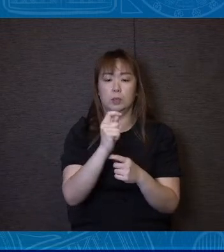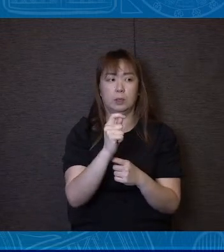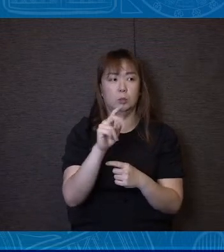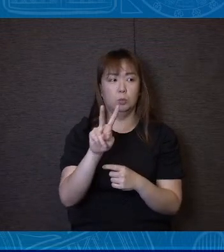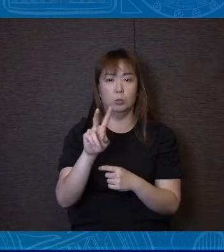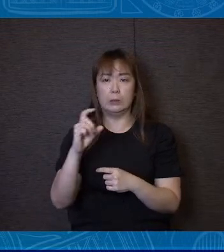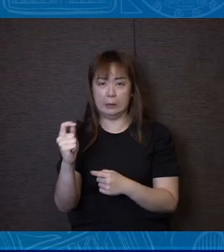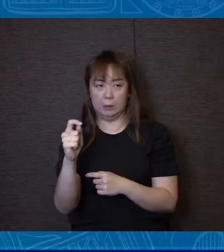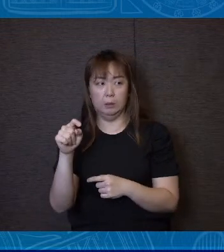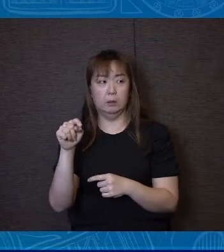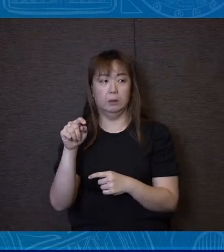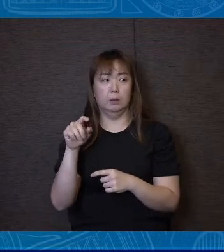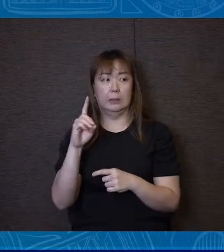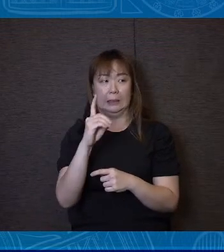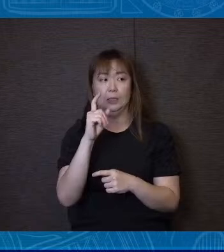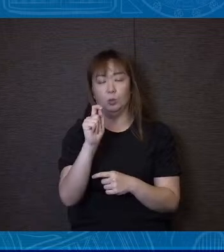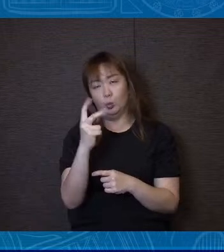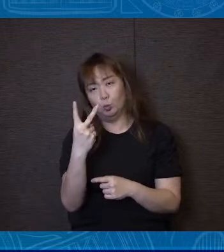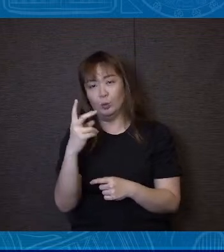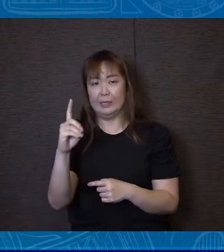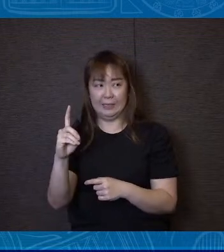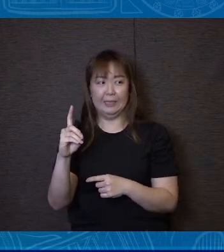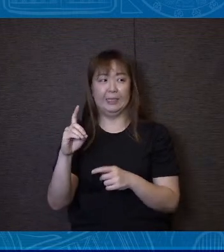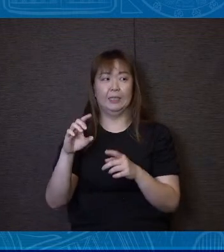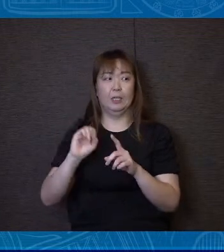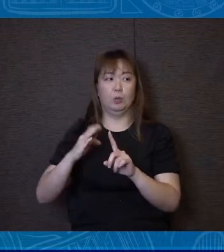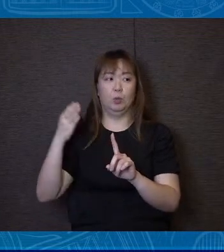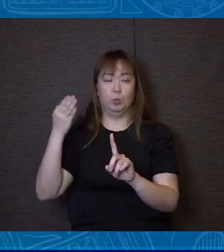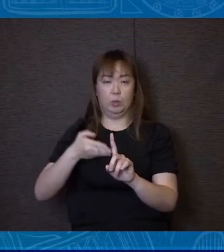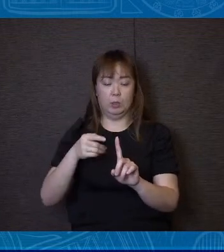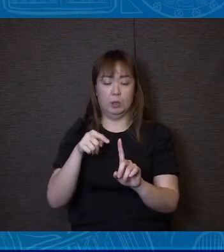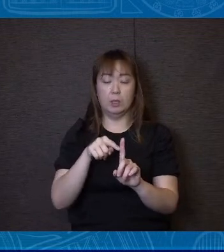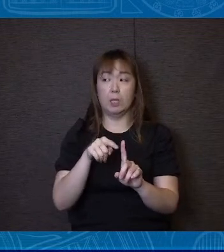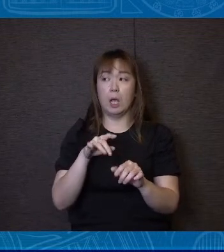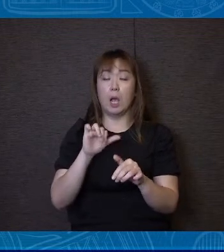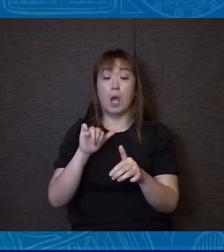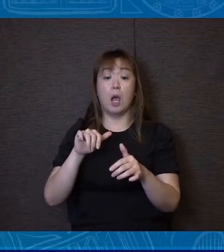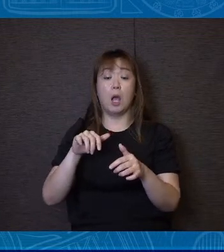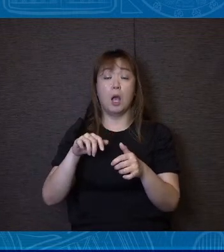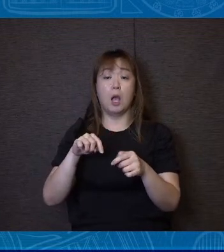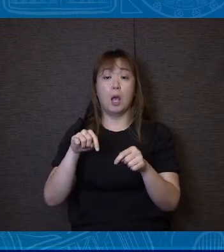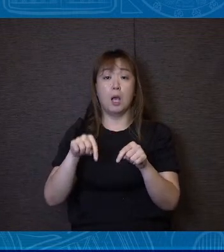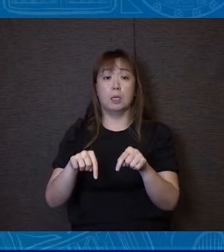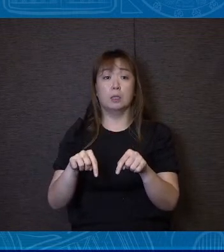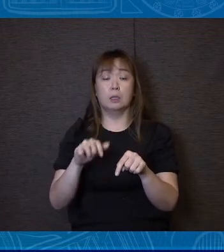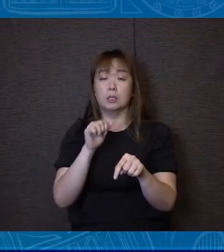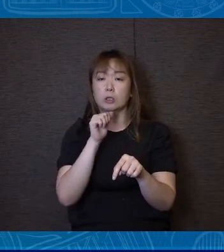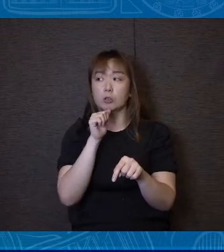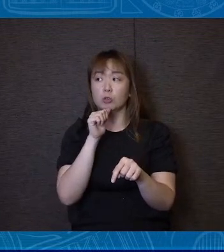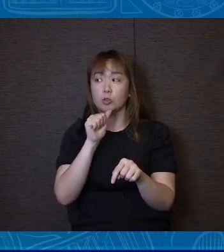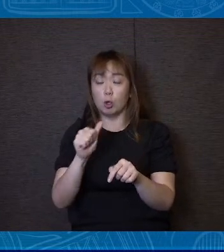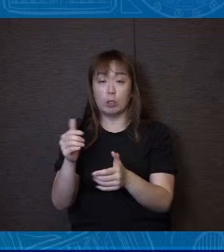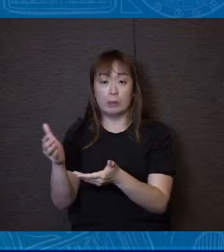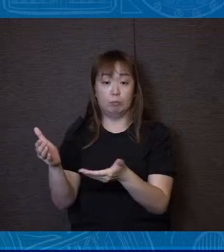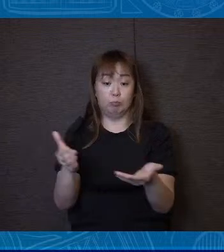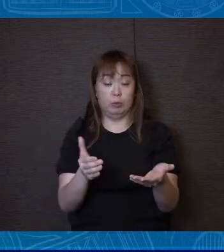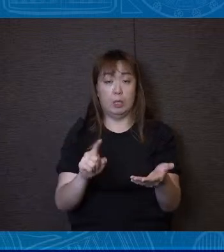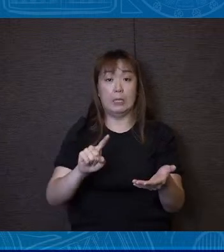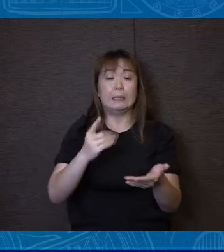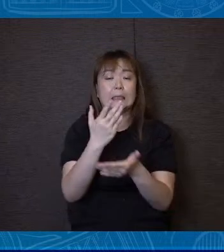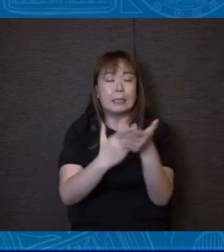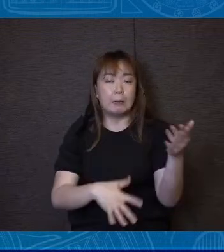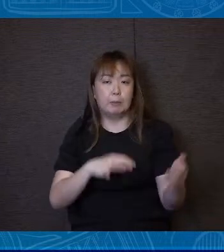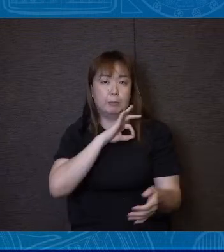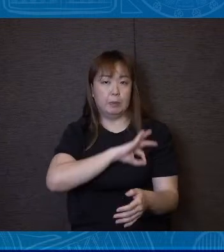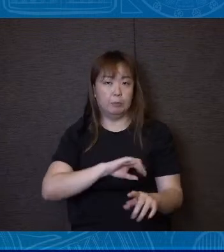the regulations, we have to see they are in place, because it's not only that they can bring some benefits, but there